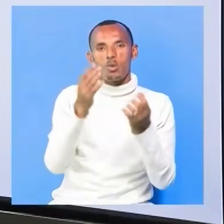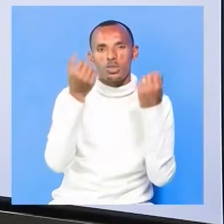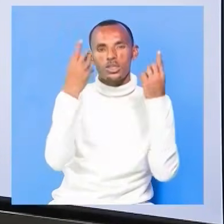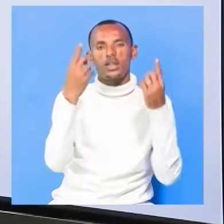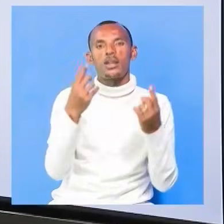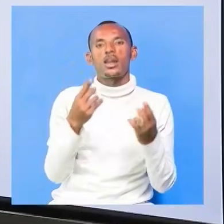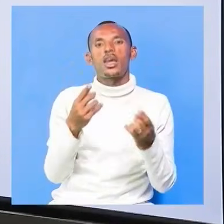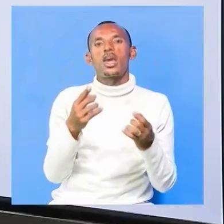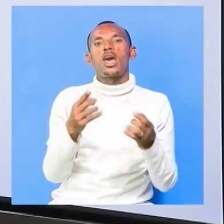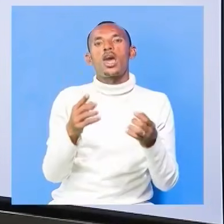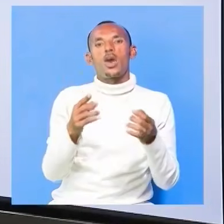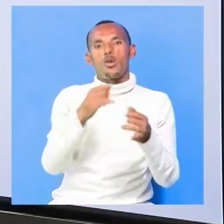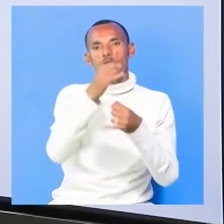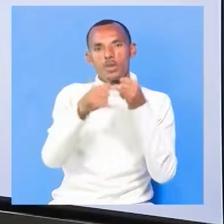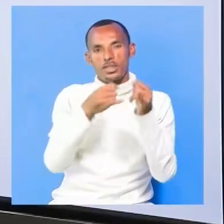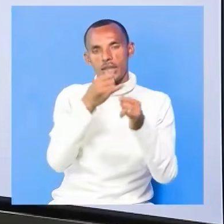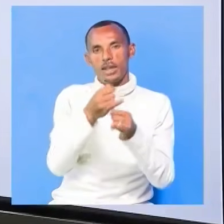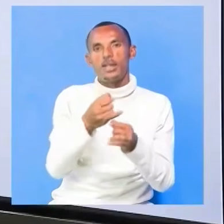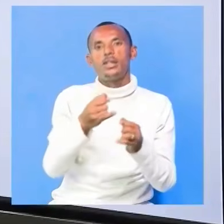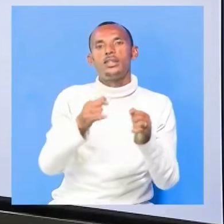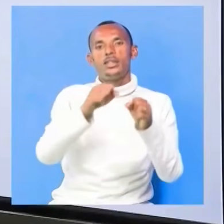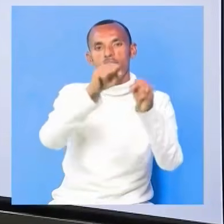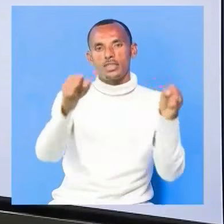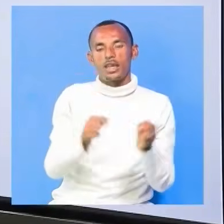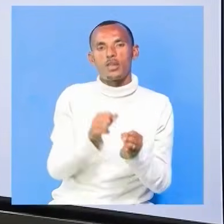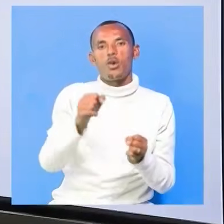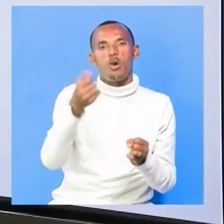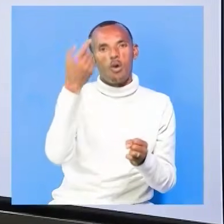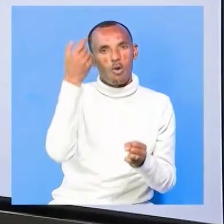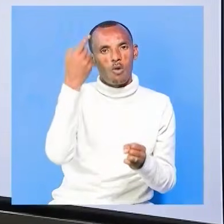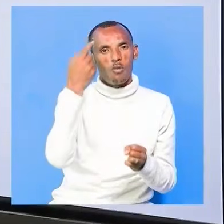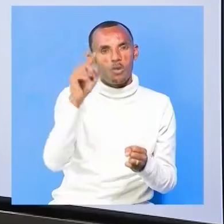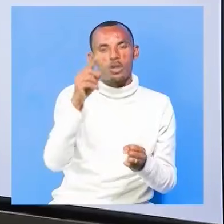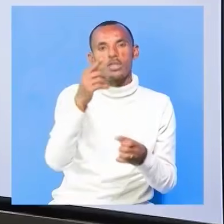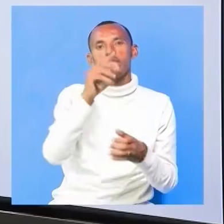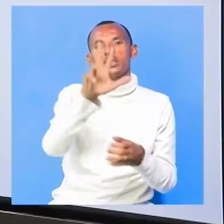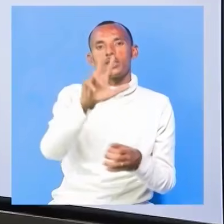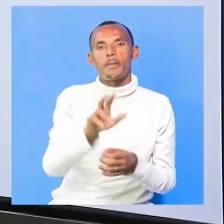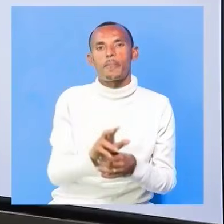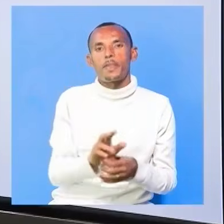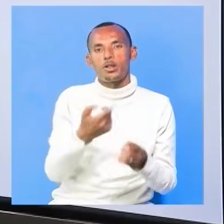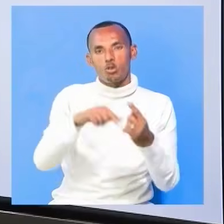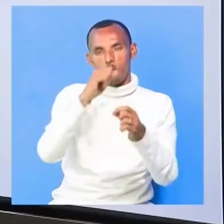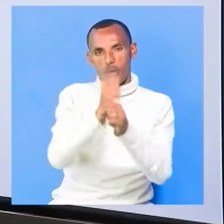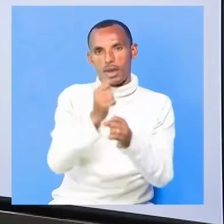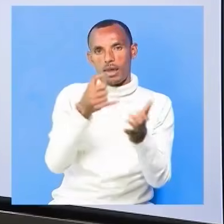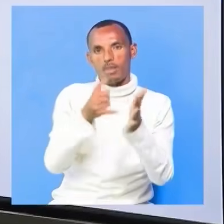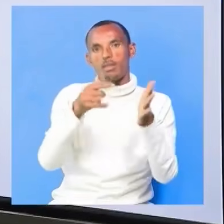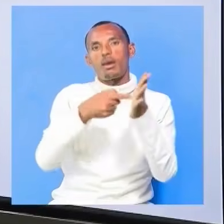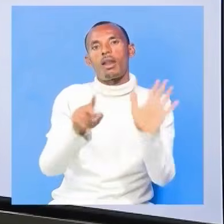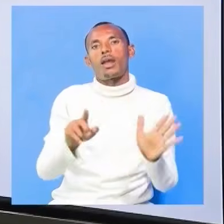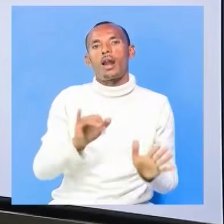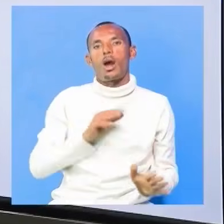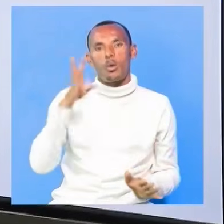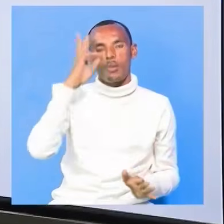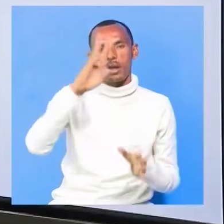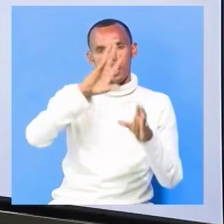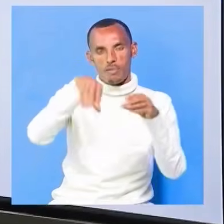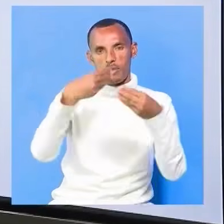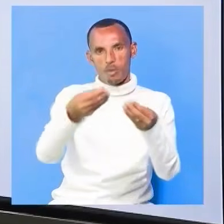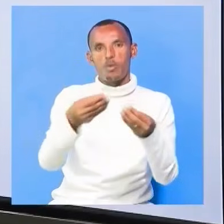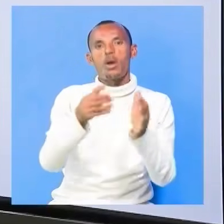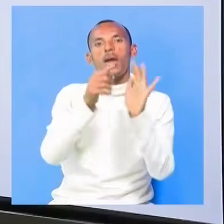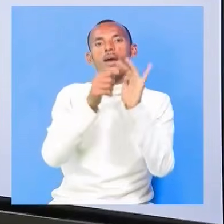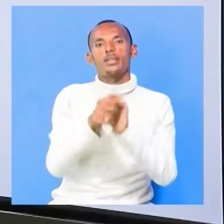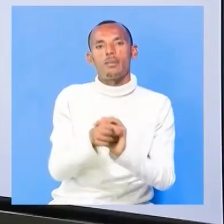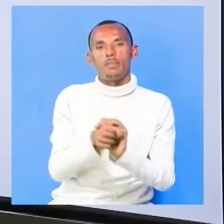set for the 3 of these sets, right? Now, to make it clear, I will give